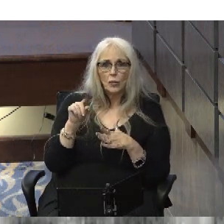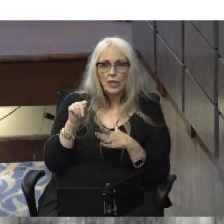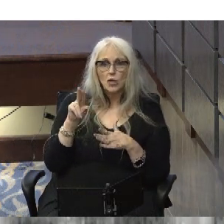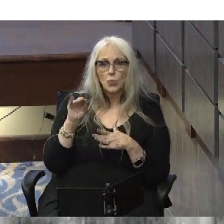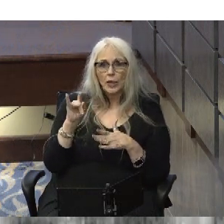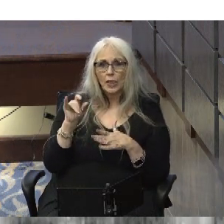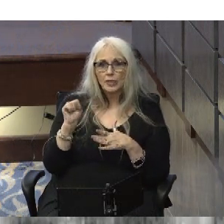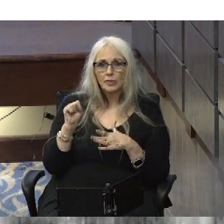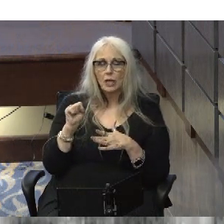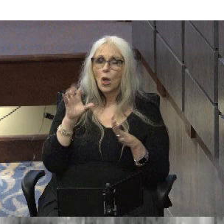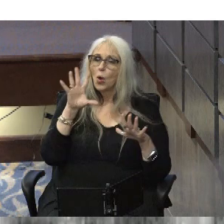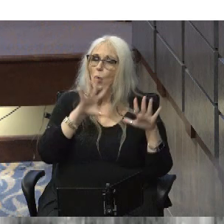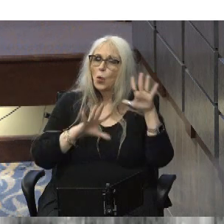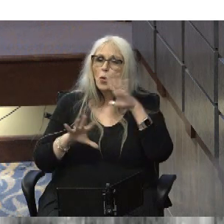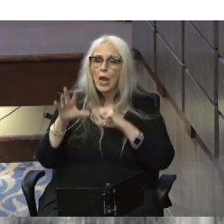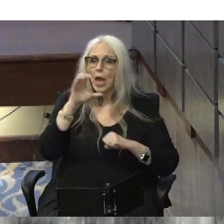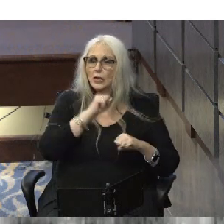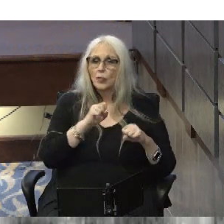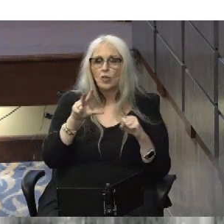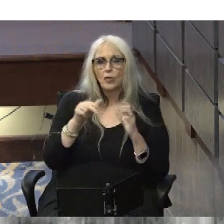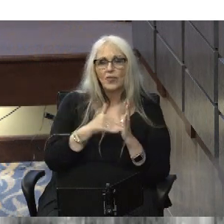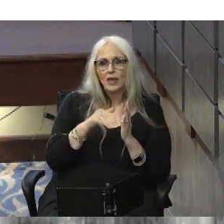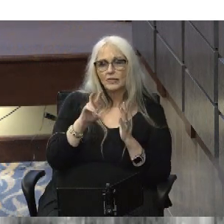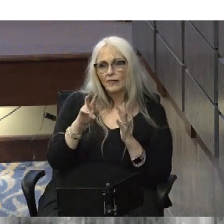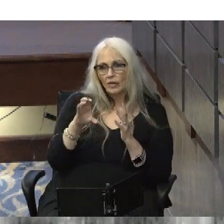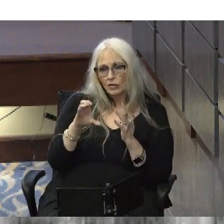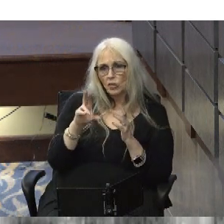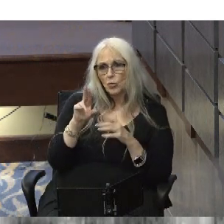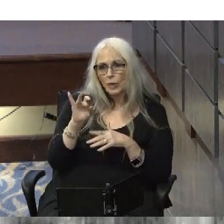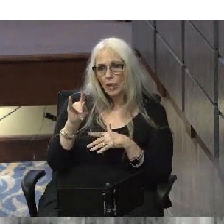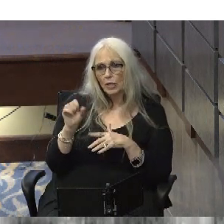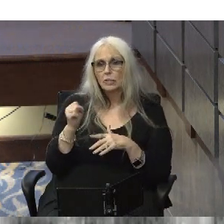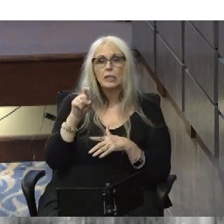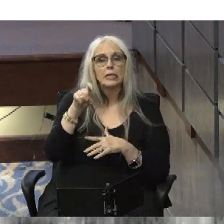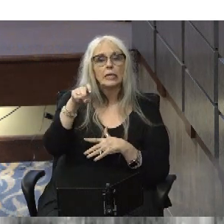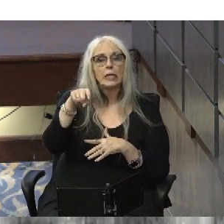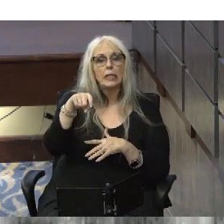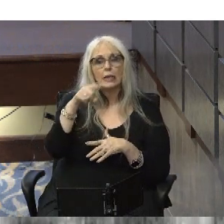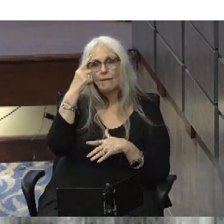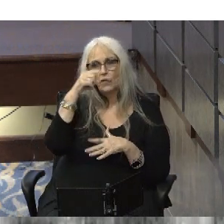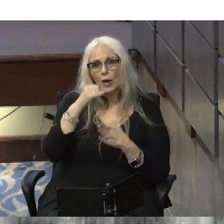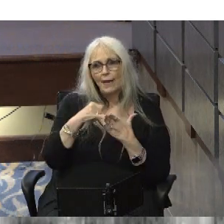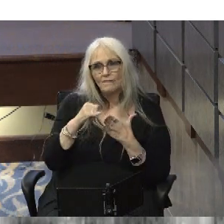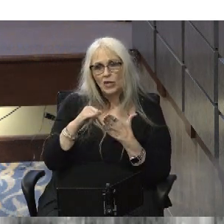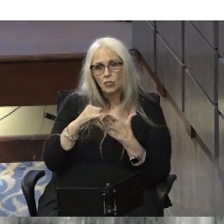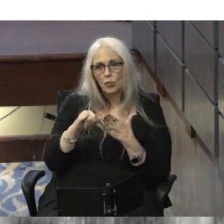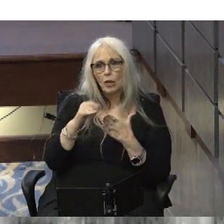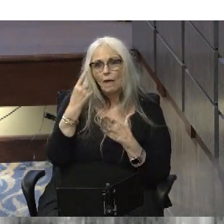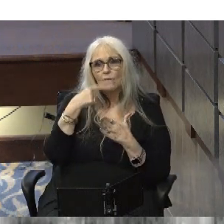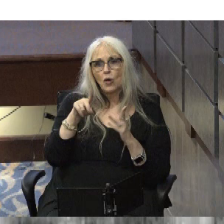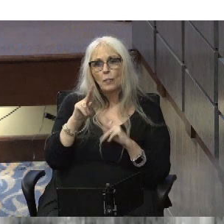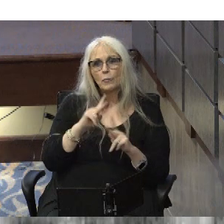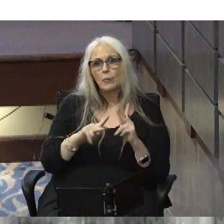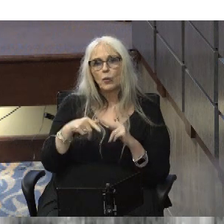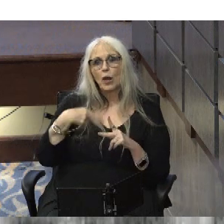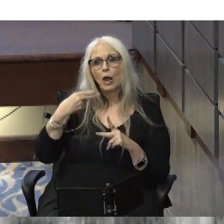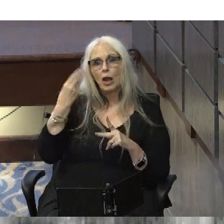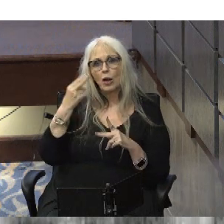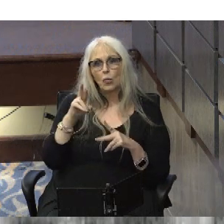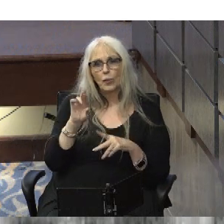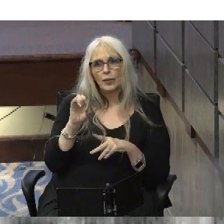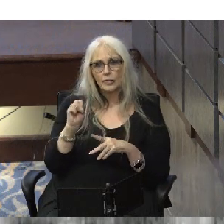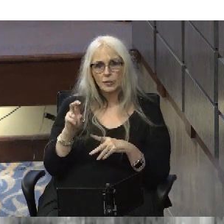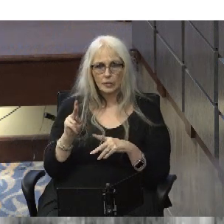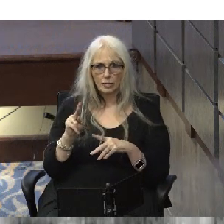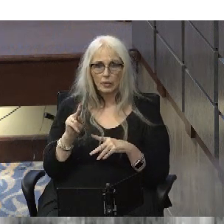we estimate that 3,700 units are needed in the inventory for persons at greater risk of housing instability.